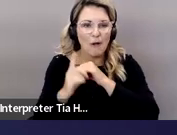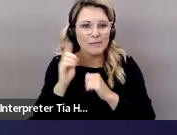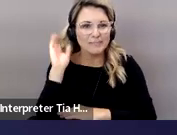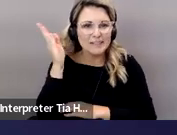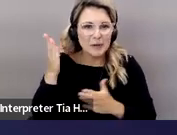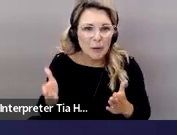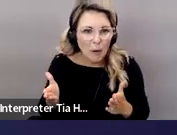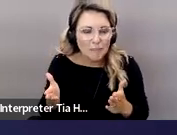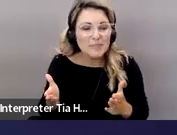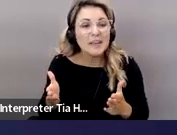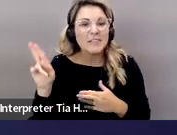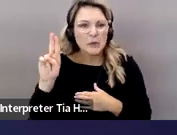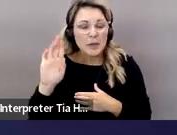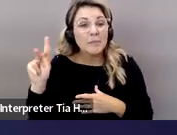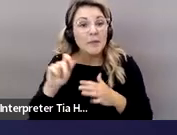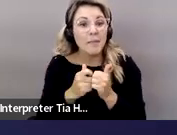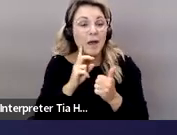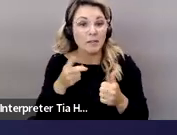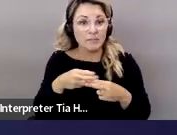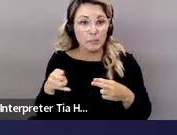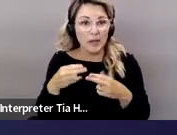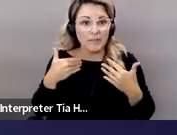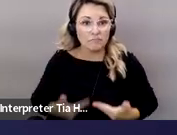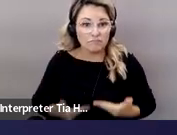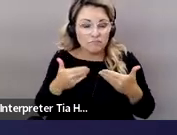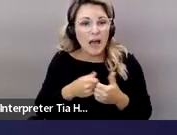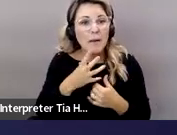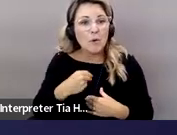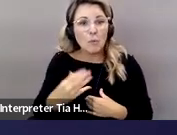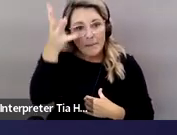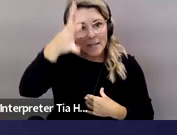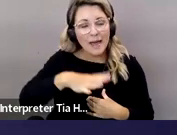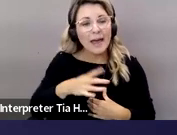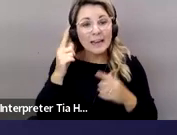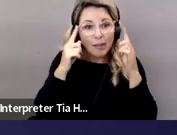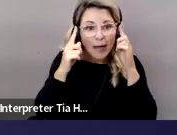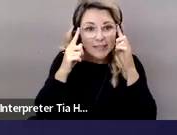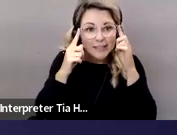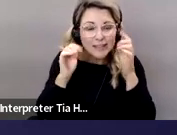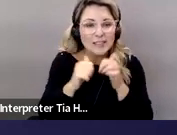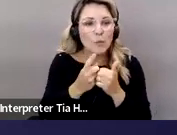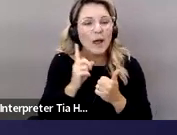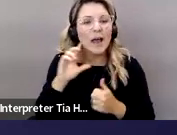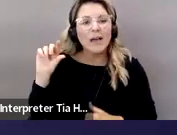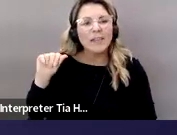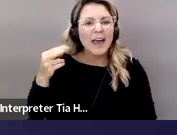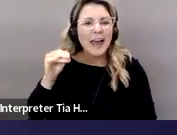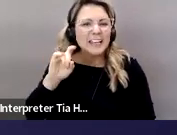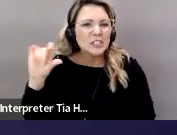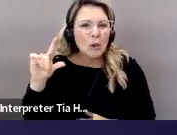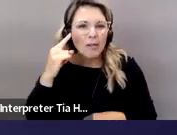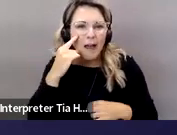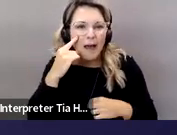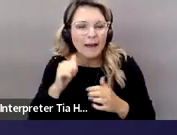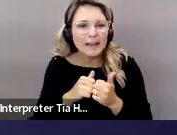My brief visual description is I am a white male wearing glasses with hazel eyes and a blue shirt with a blue and gray striped tie.